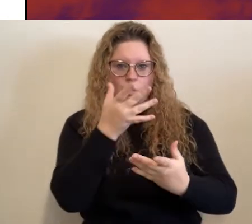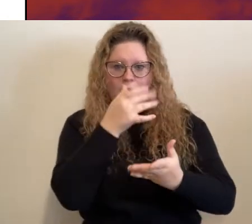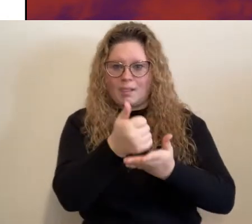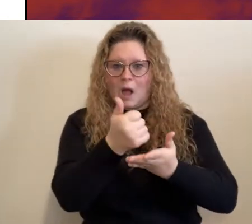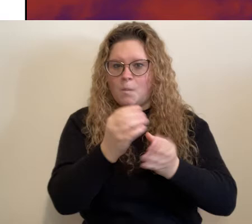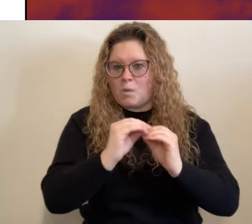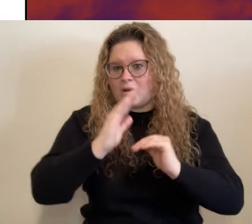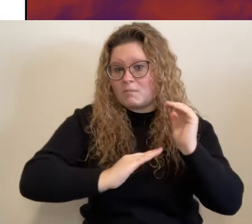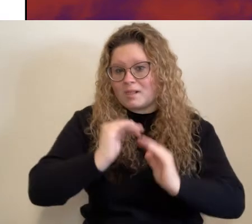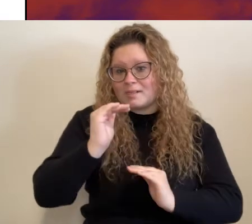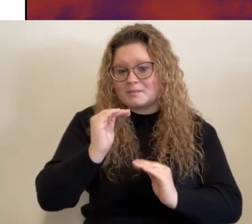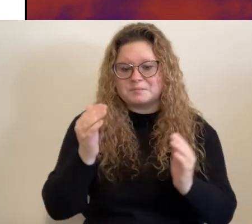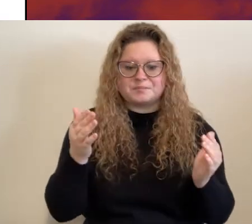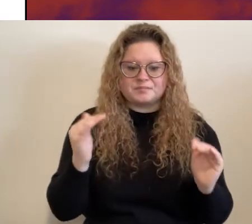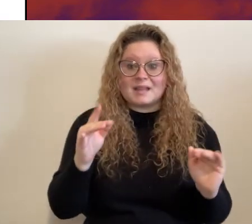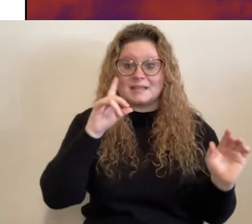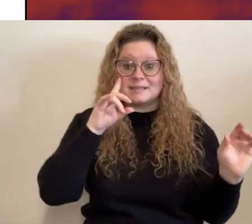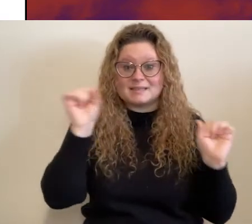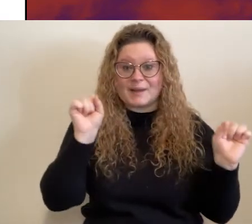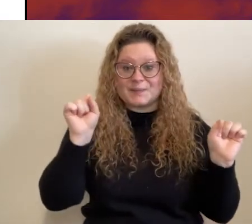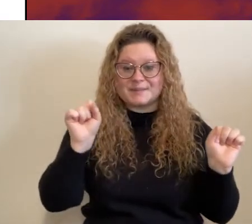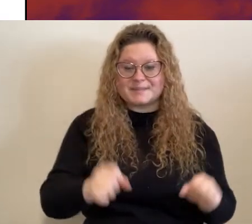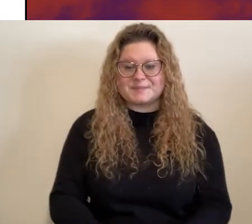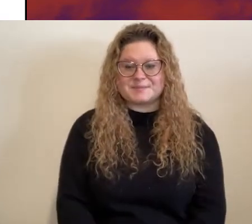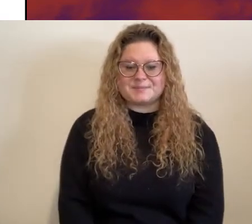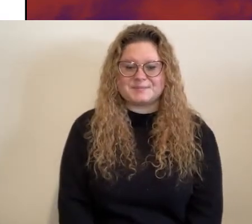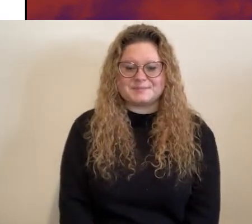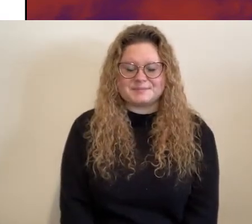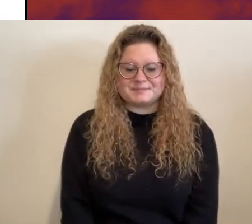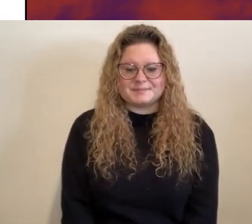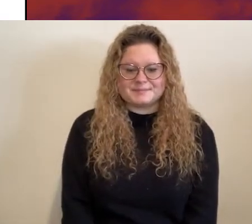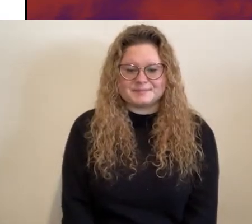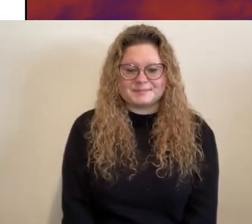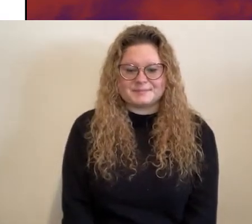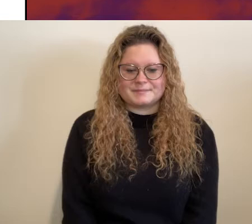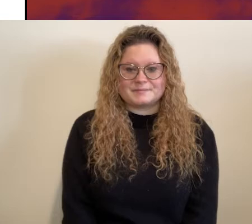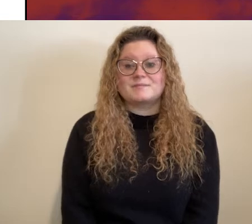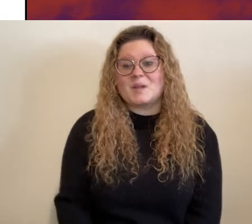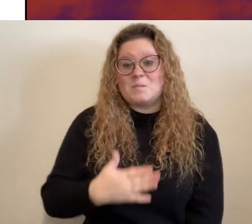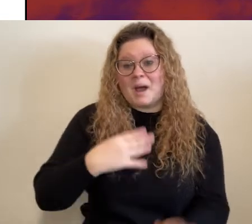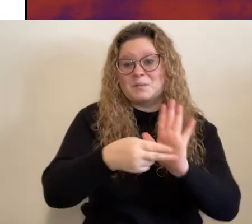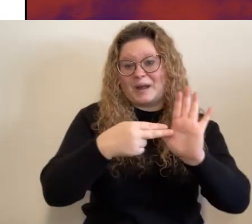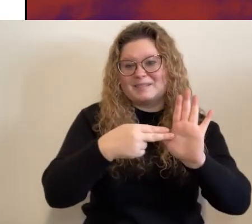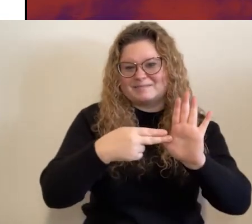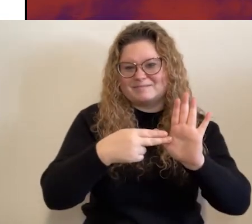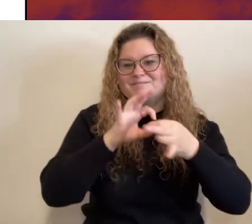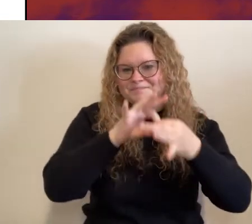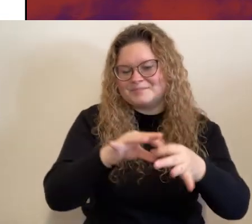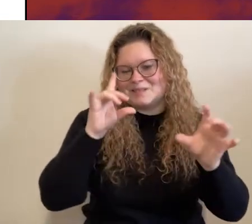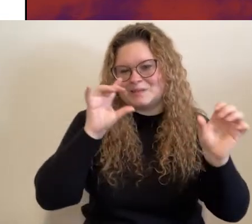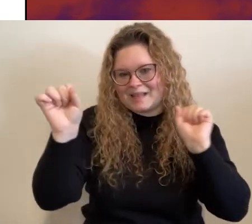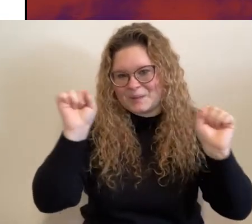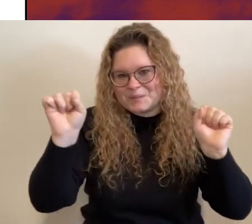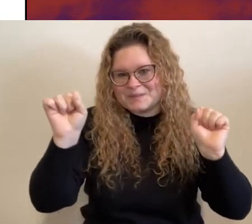Sound. So, of course, my whole thing is sound and the depths of my brand. I do all sorts of things,